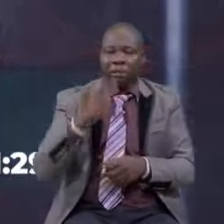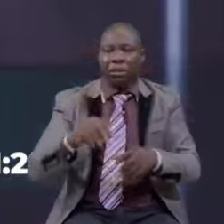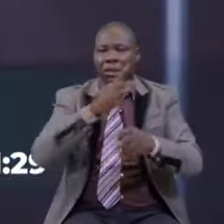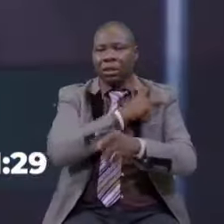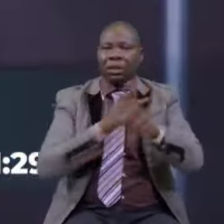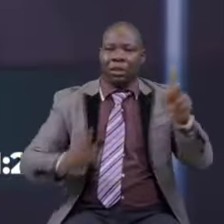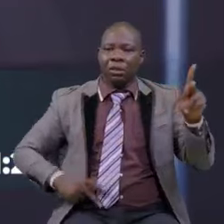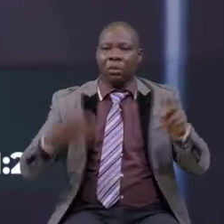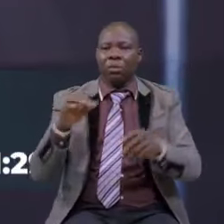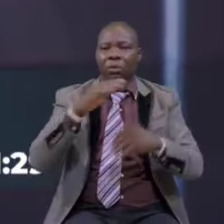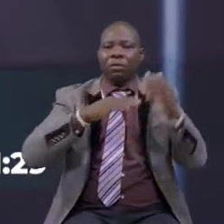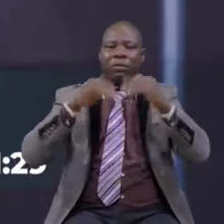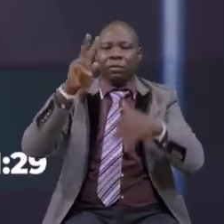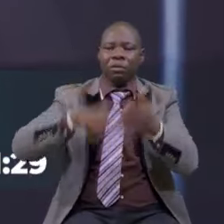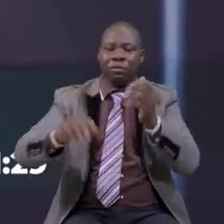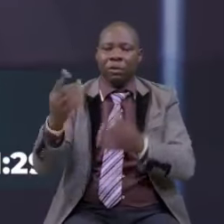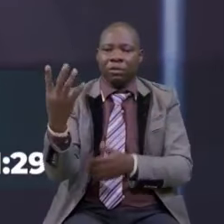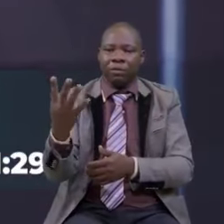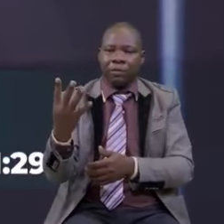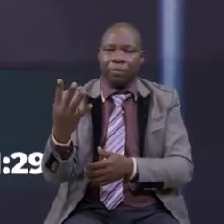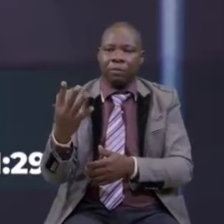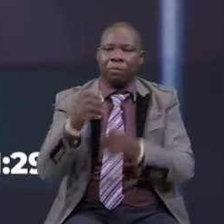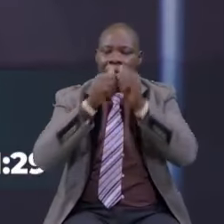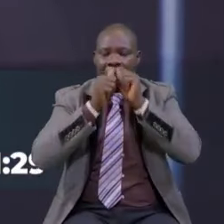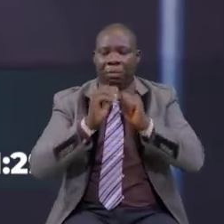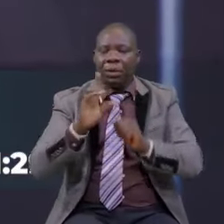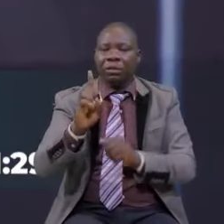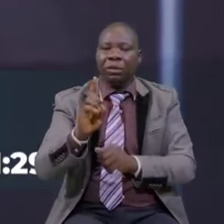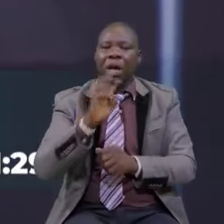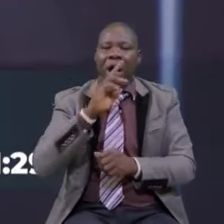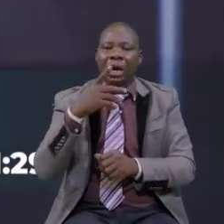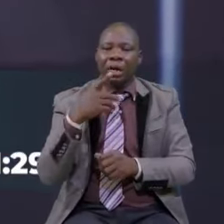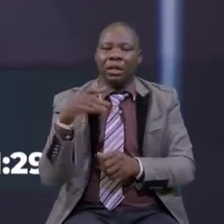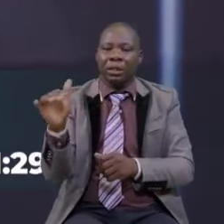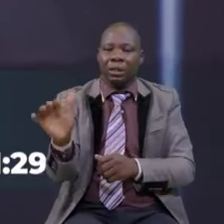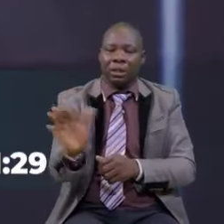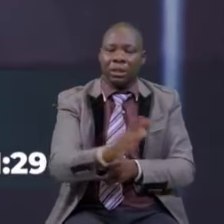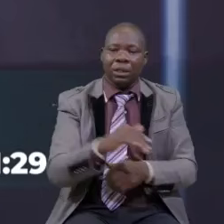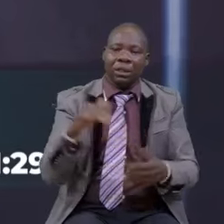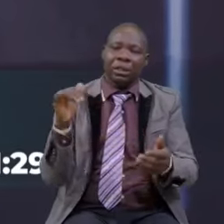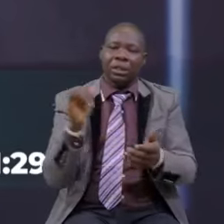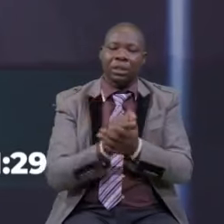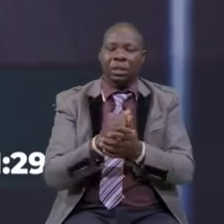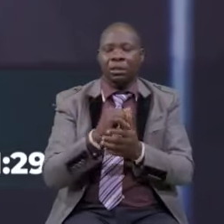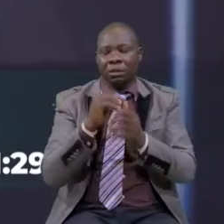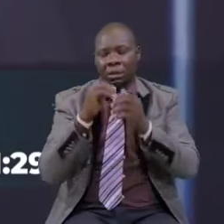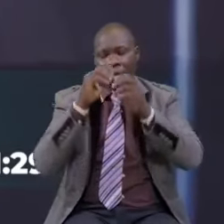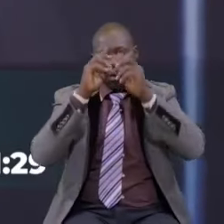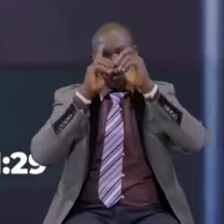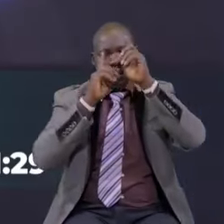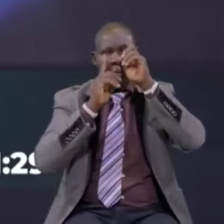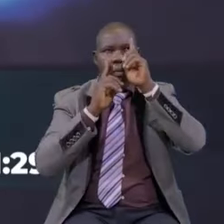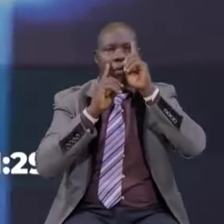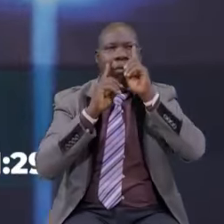heaven. Look at verse 4. In verse 4, blessed are they that mourn. They are not